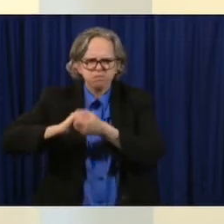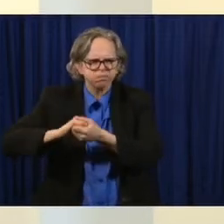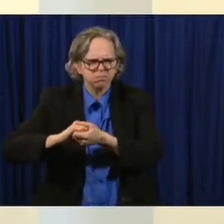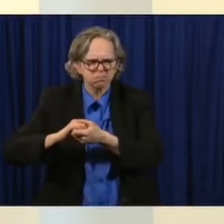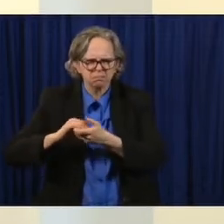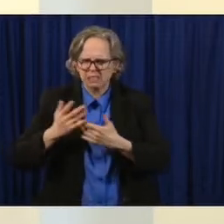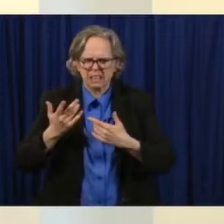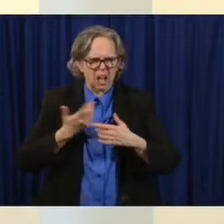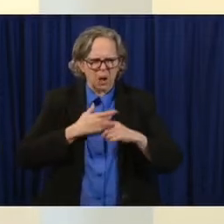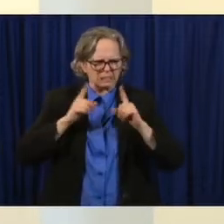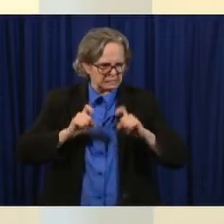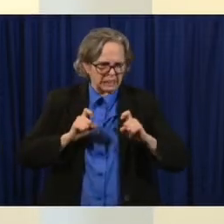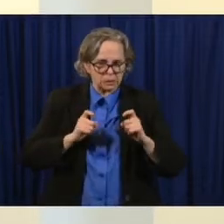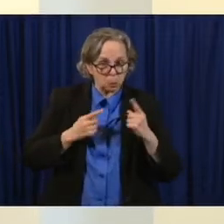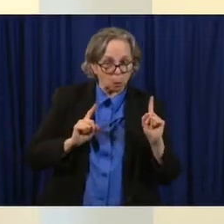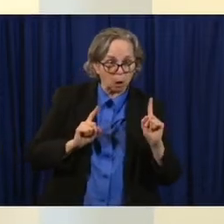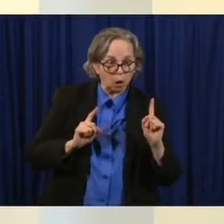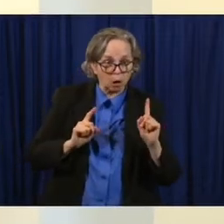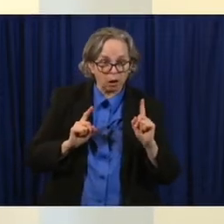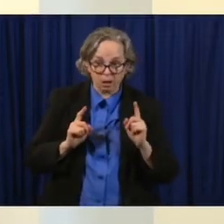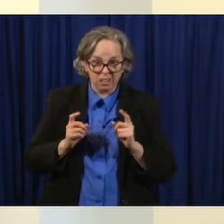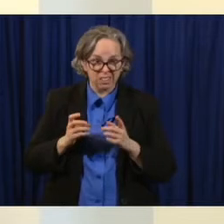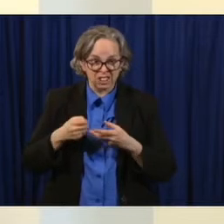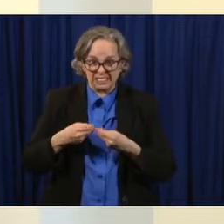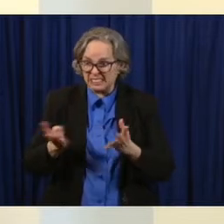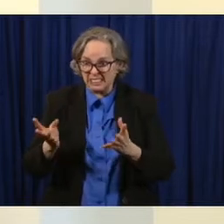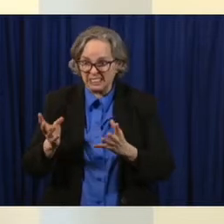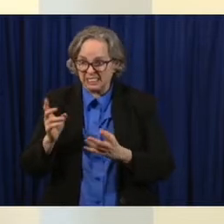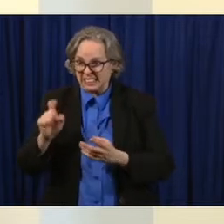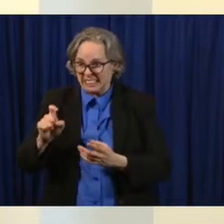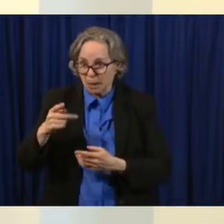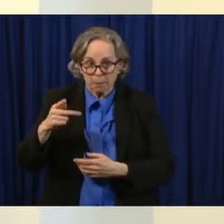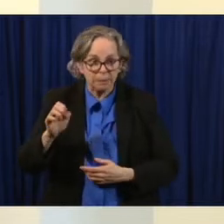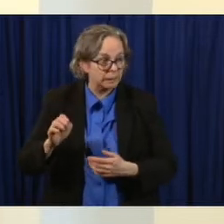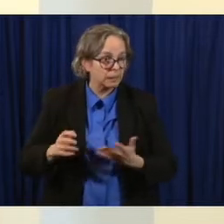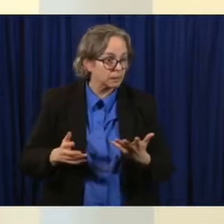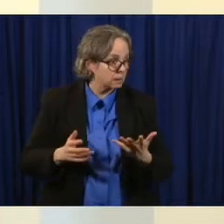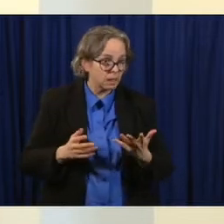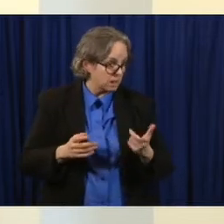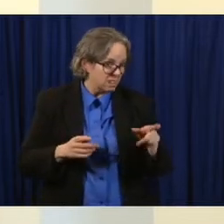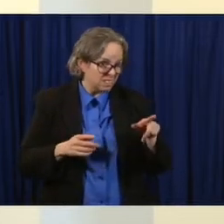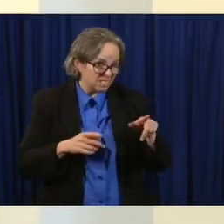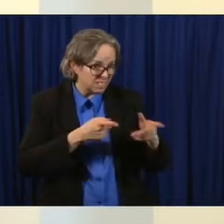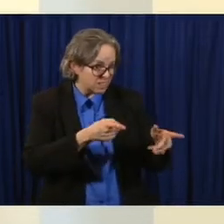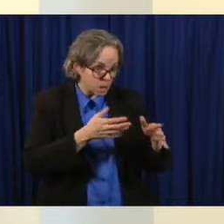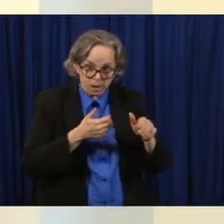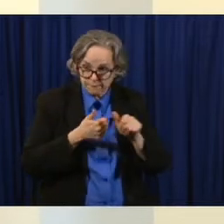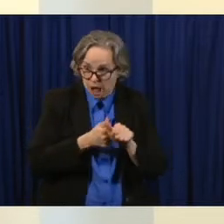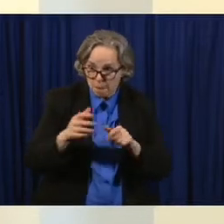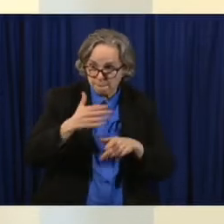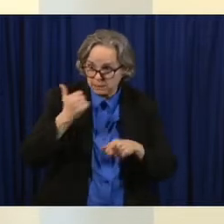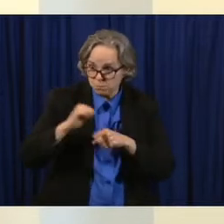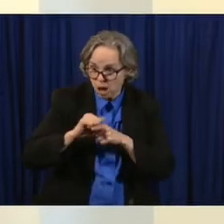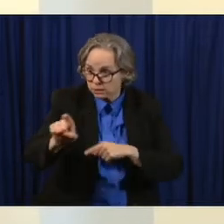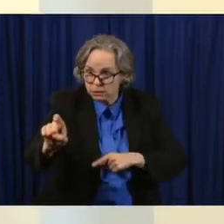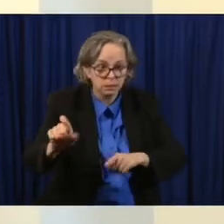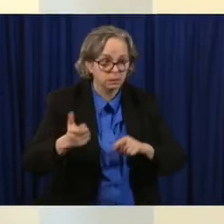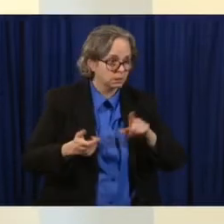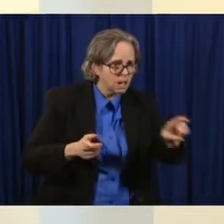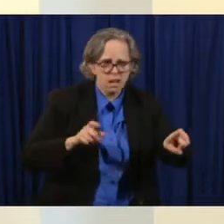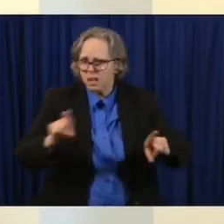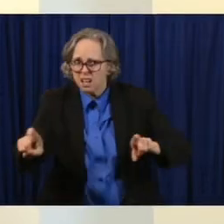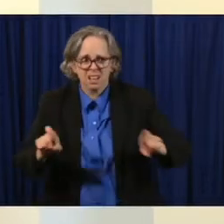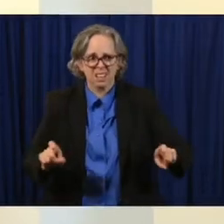making sure the right PPE is there, making sure all the best practices are done. And as we little by little turn